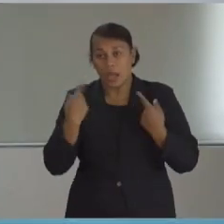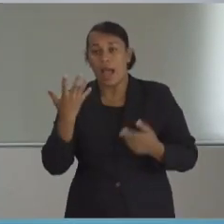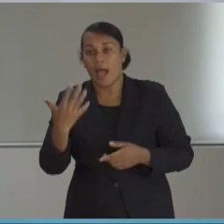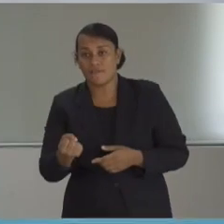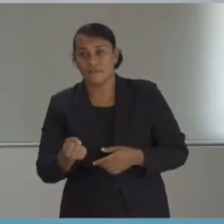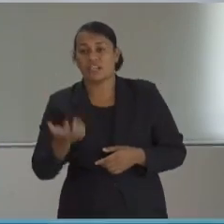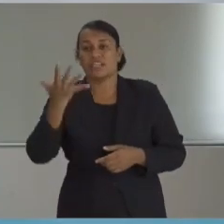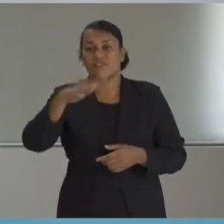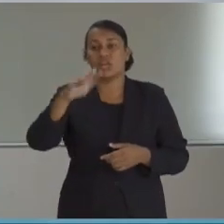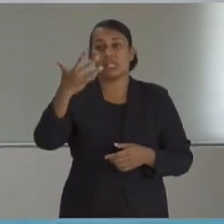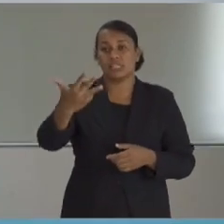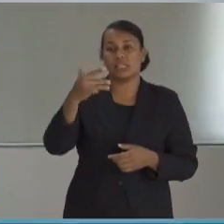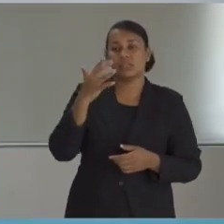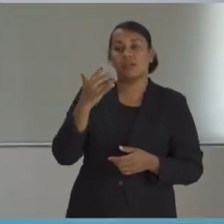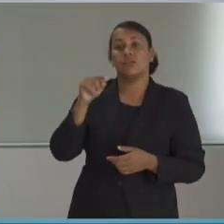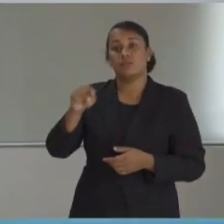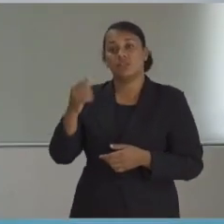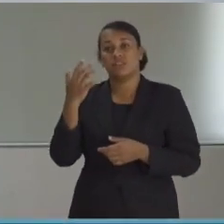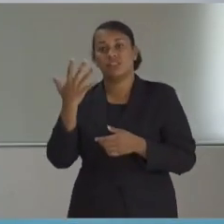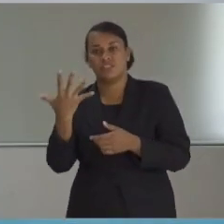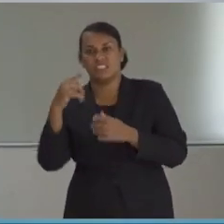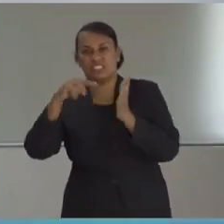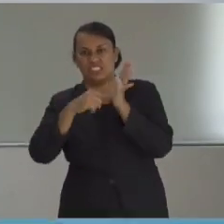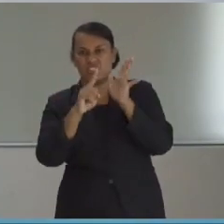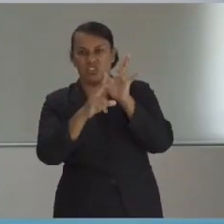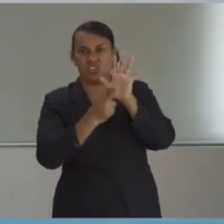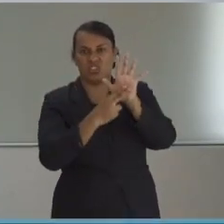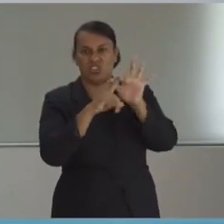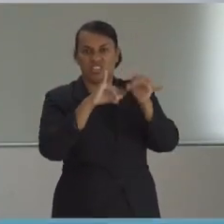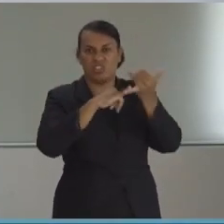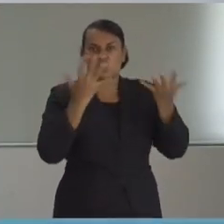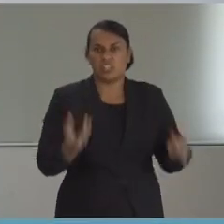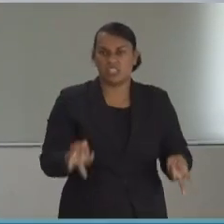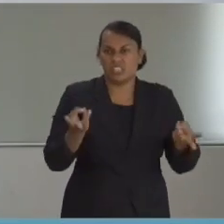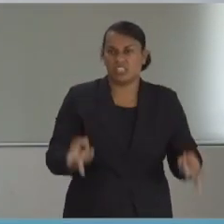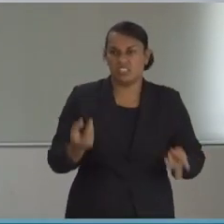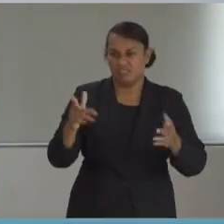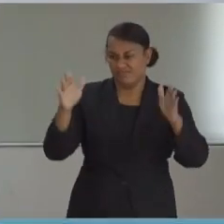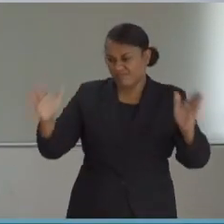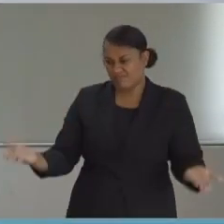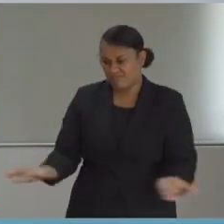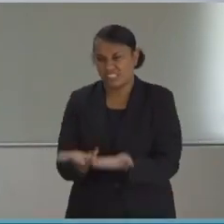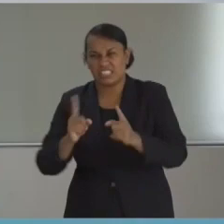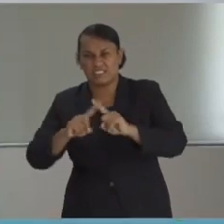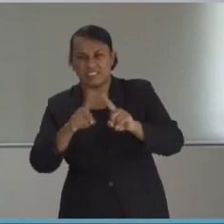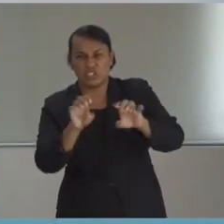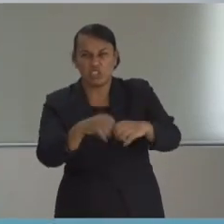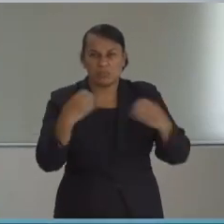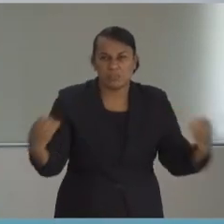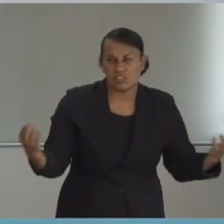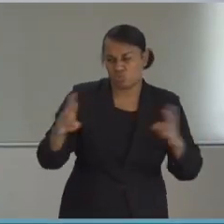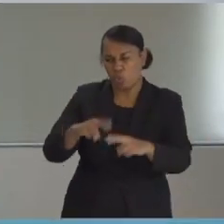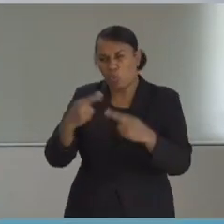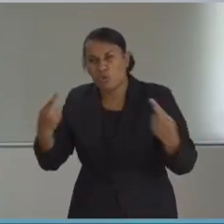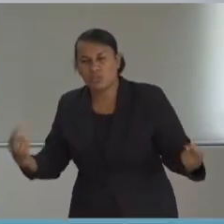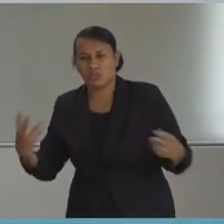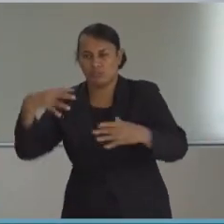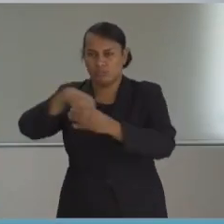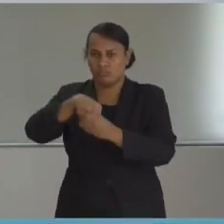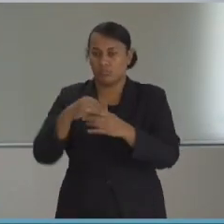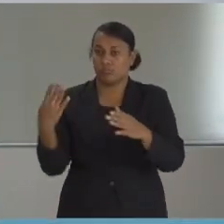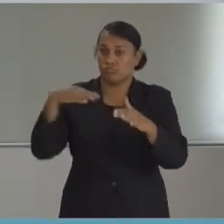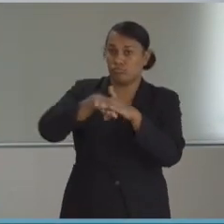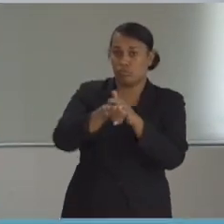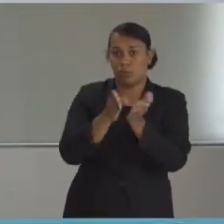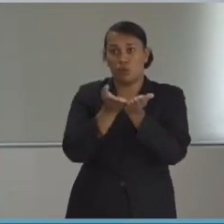59.5 tons of cargo. This is where most of our cargo is going. Let me just conclude as Minister